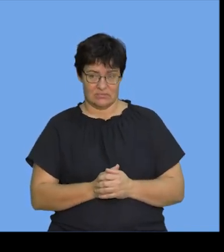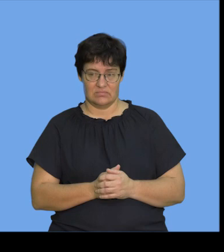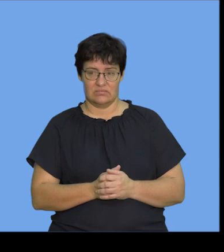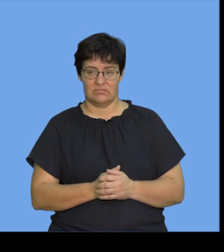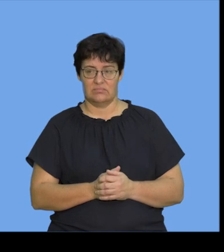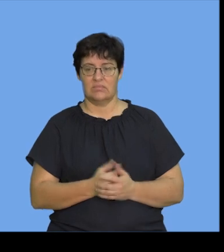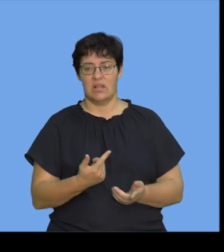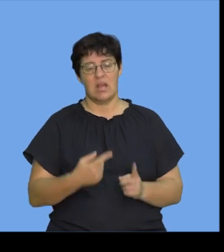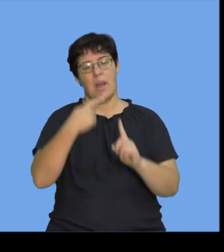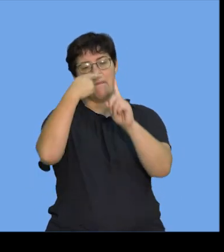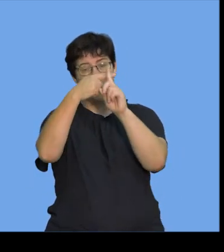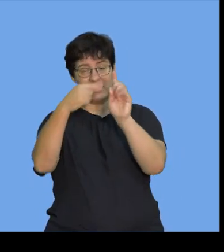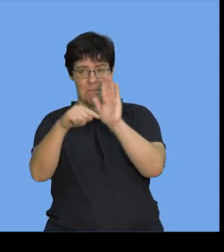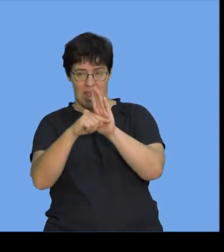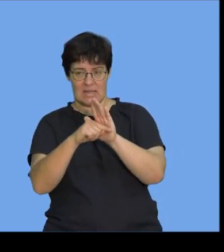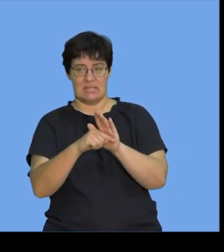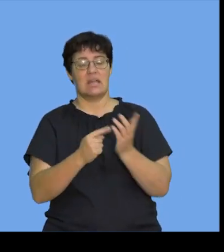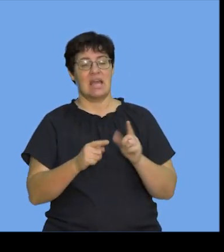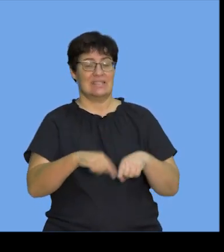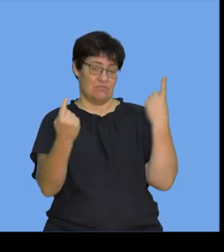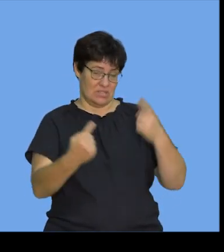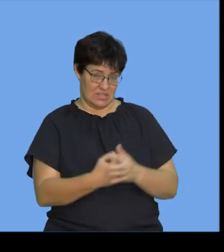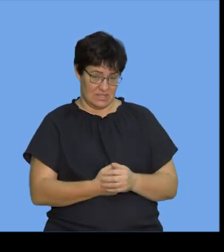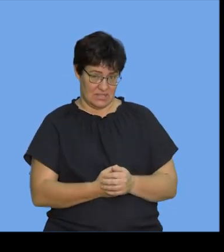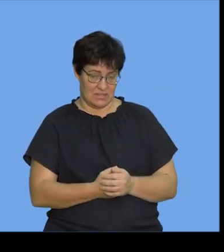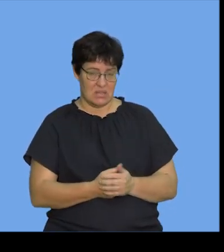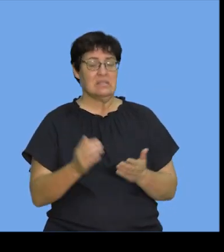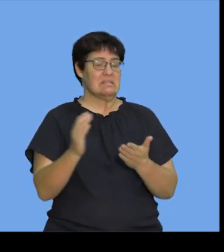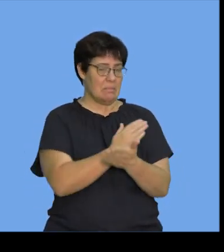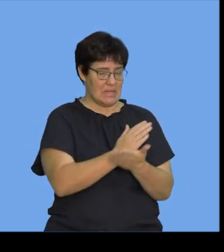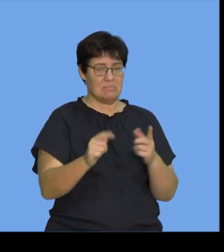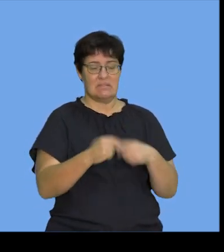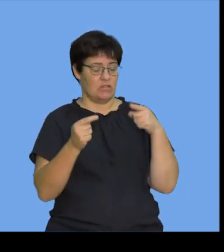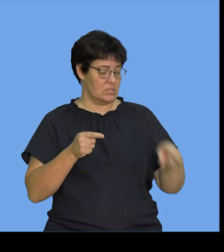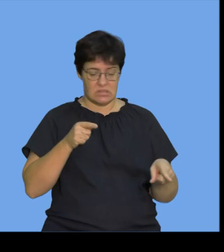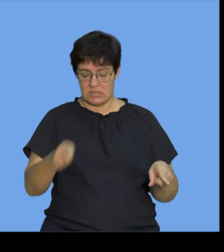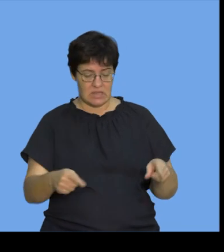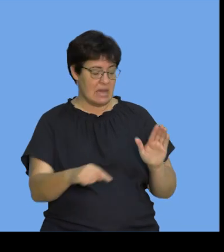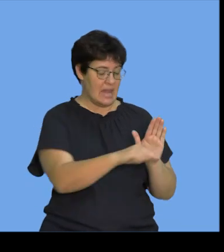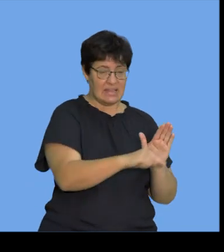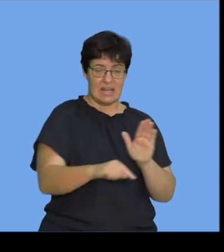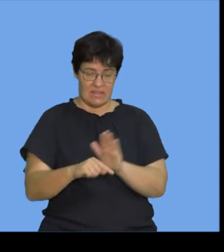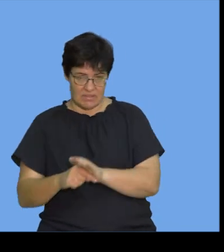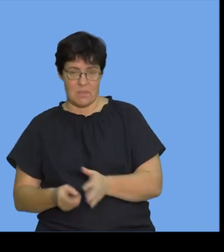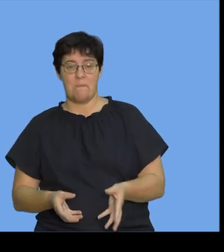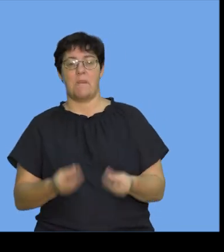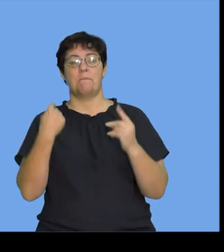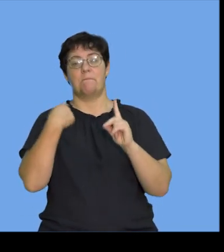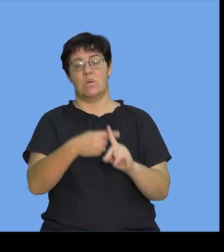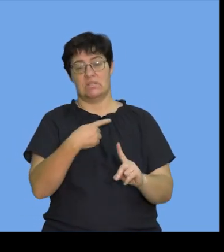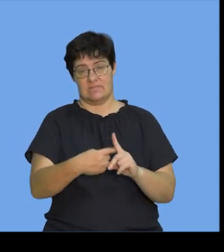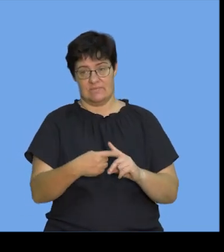about plus and minus, by the way, because at times a difference between two negative numbers will normally be a positive